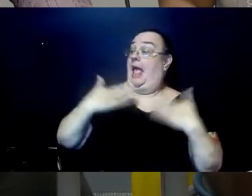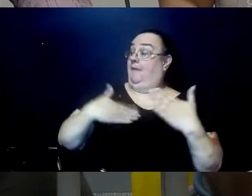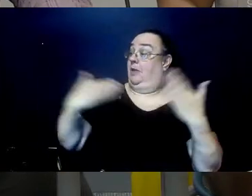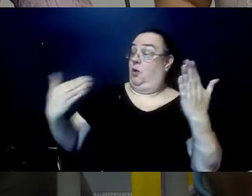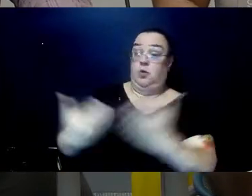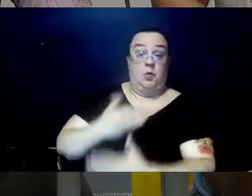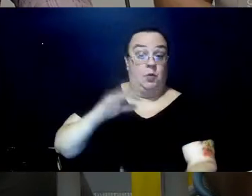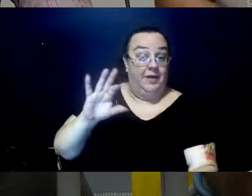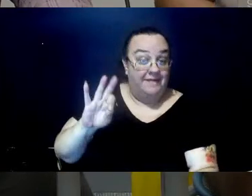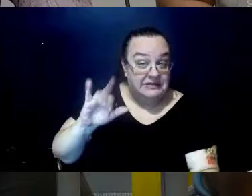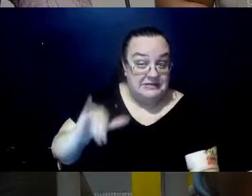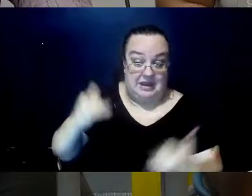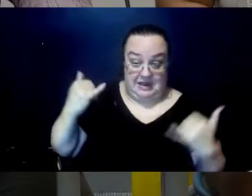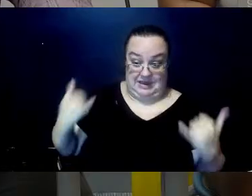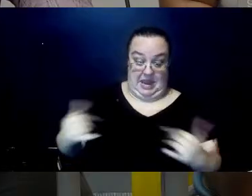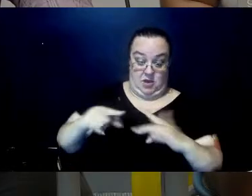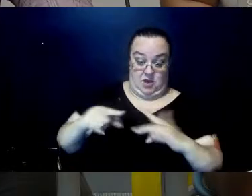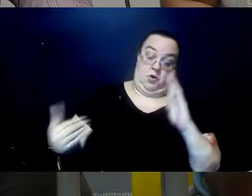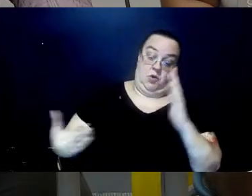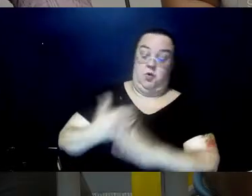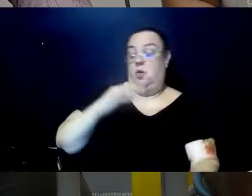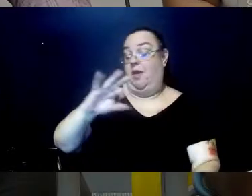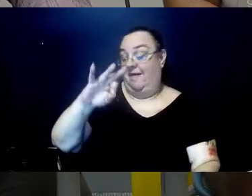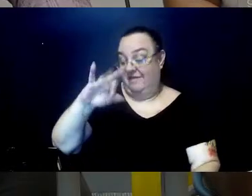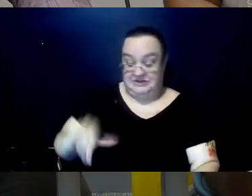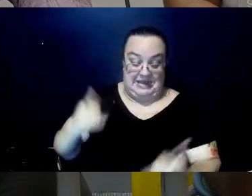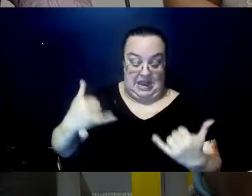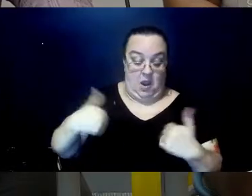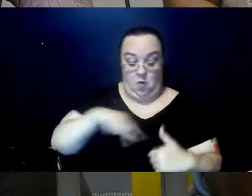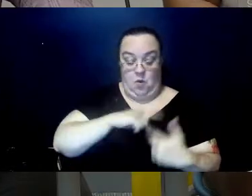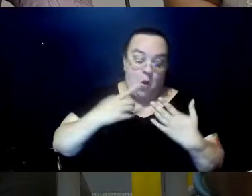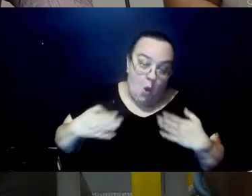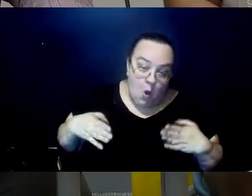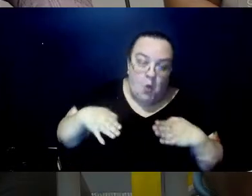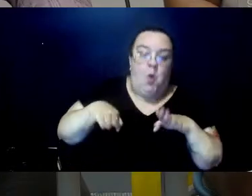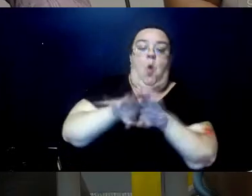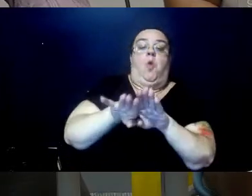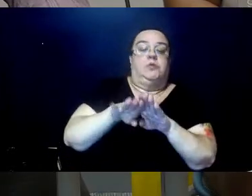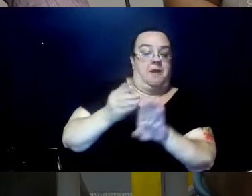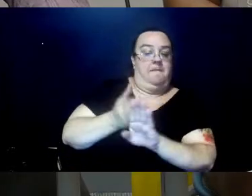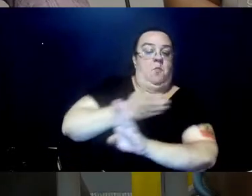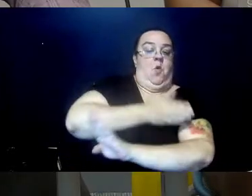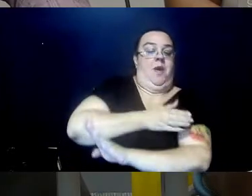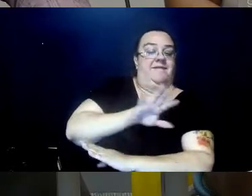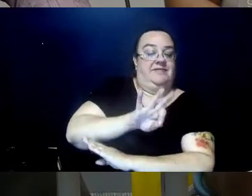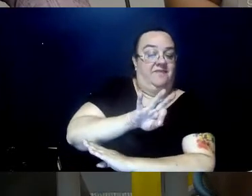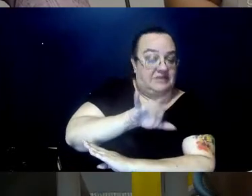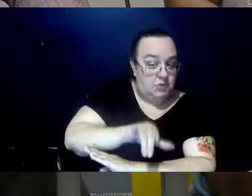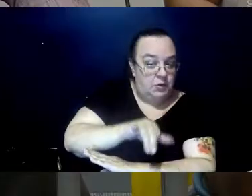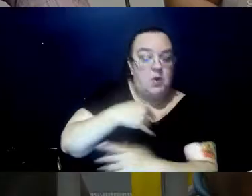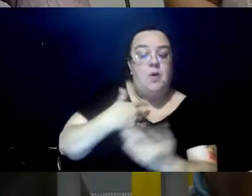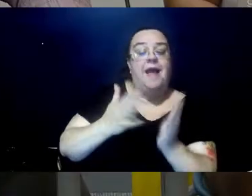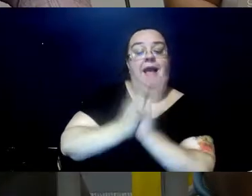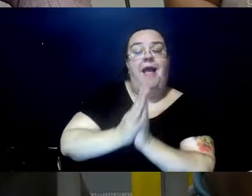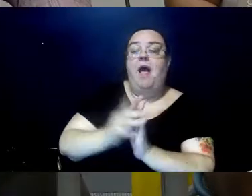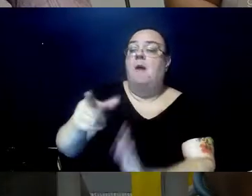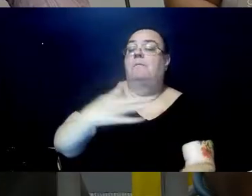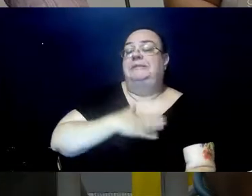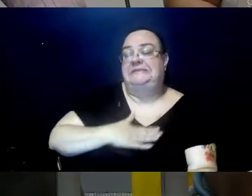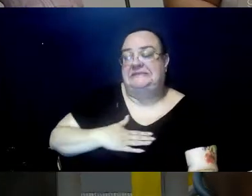we're starting a new fiscal year, we're closing out of the previous fiscal year. So I just ask that you all be patient with